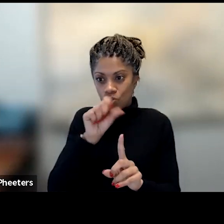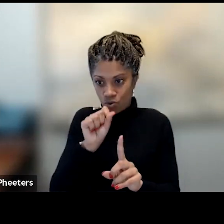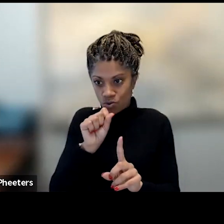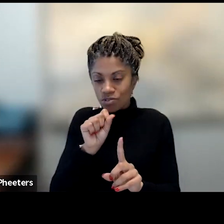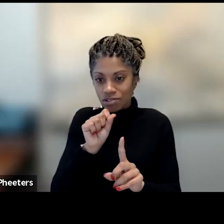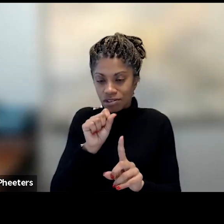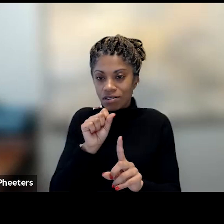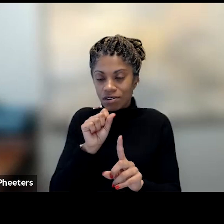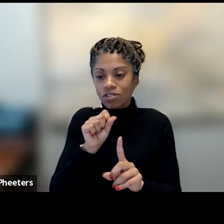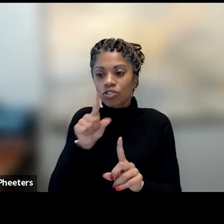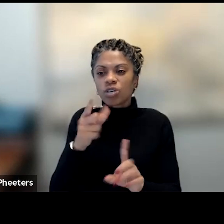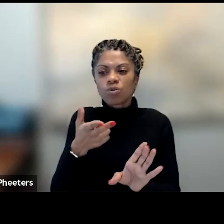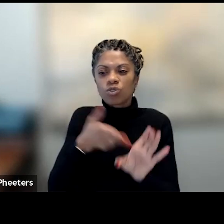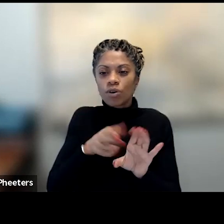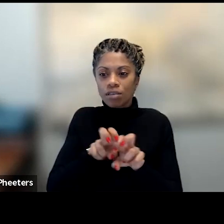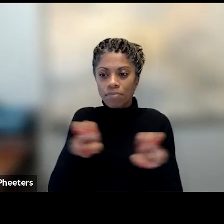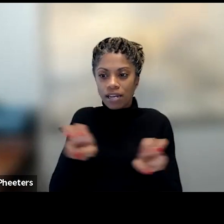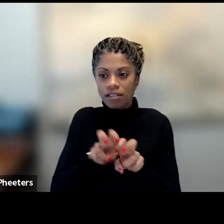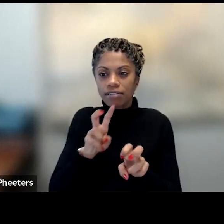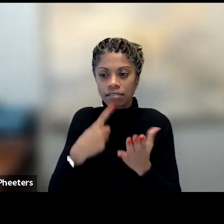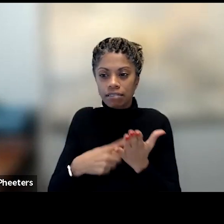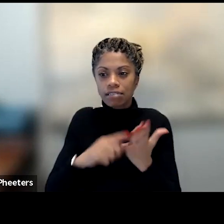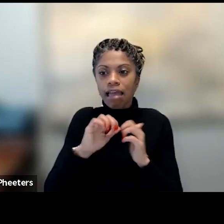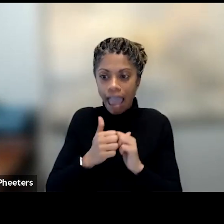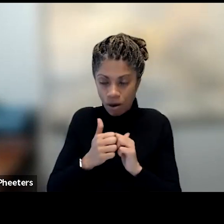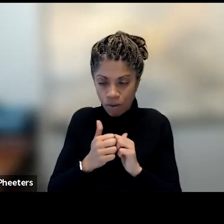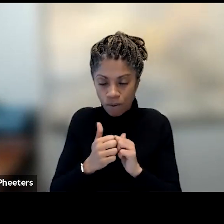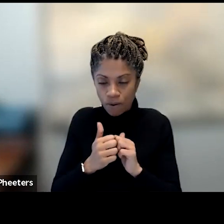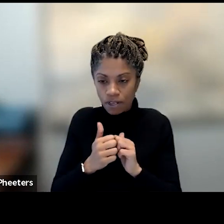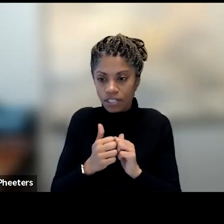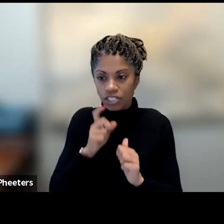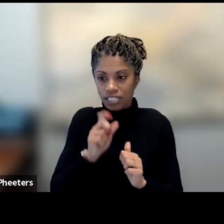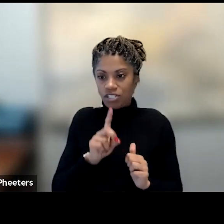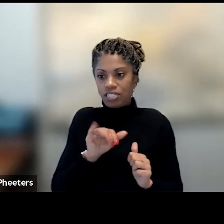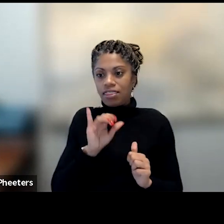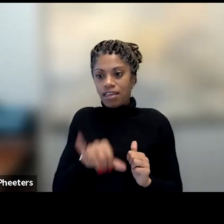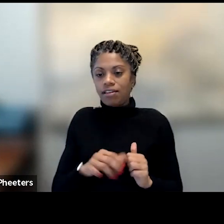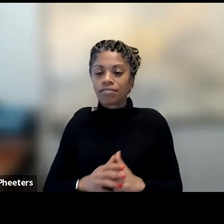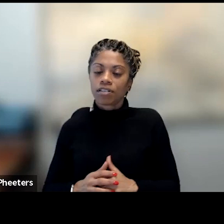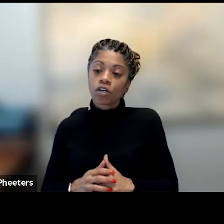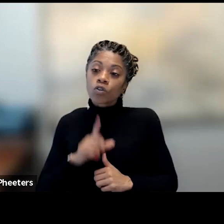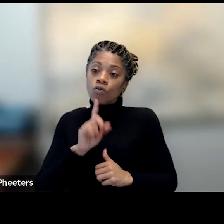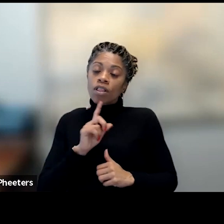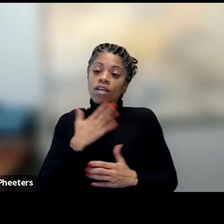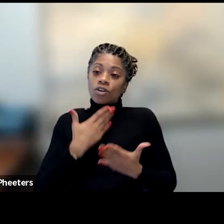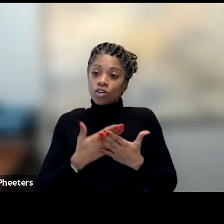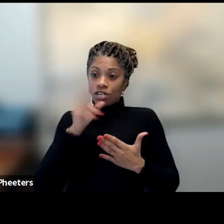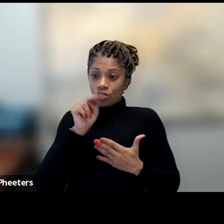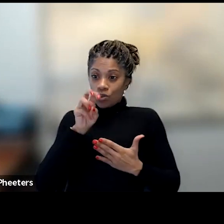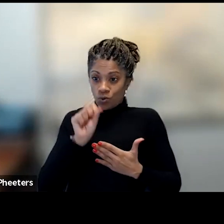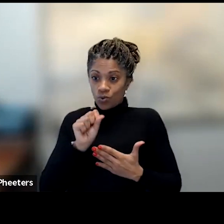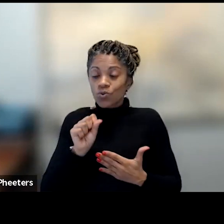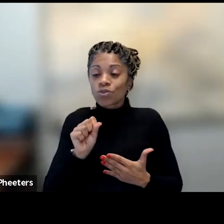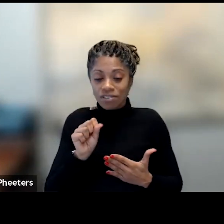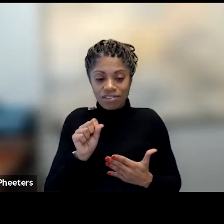and talk about exactly how she did that. And so again, there'll be more case studies to come. So the good news is that there's new things on there. It's going to